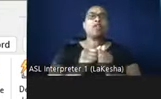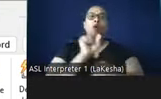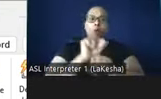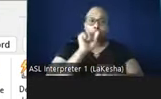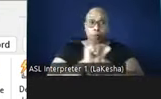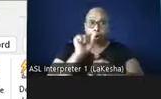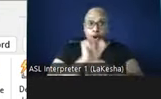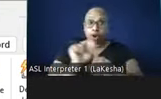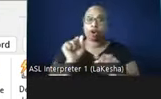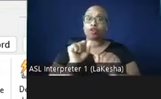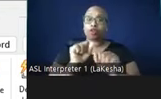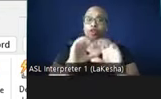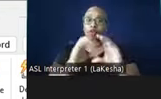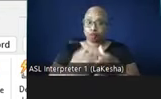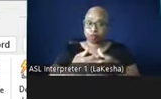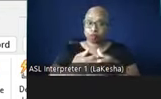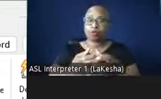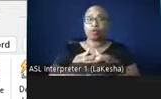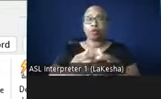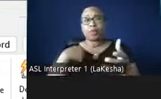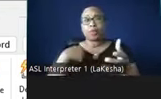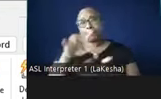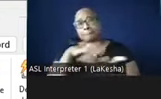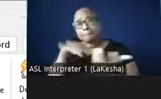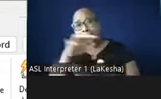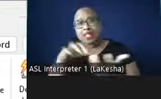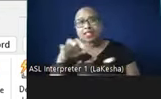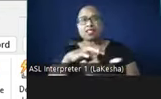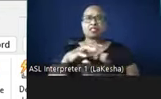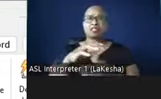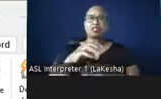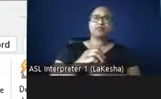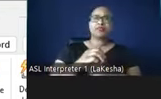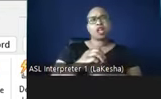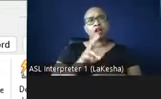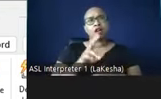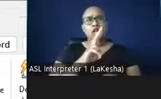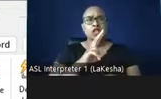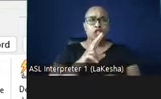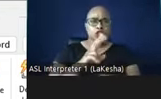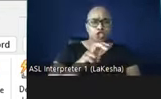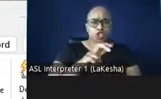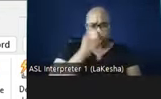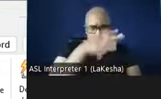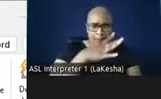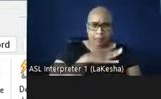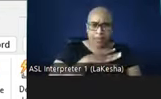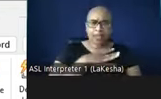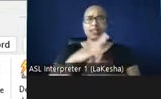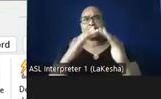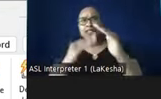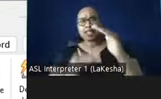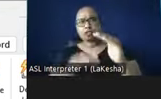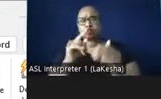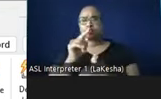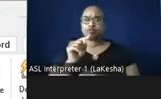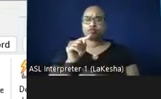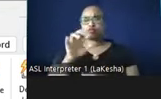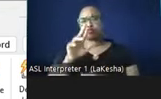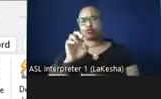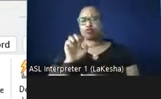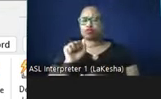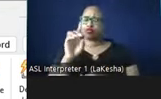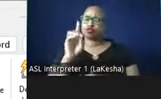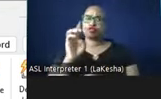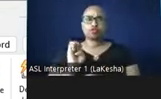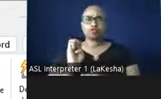a mix of skill sets, maybe journeyman trade skills all the way down to entry level trade skills and everything in between. So you can